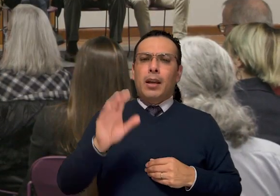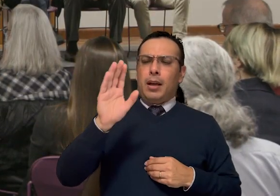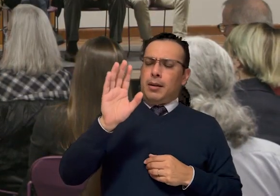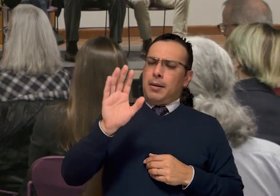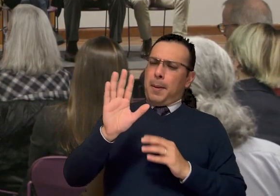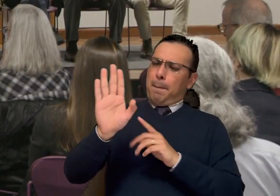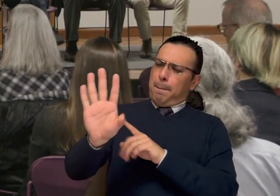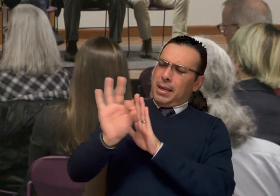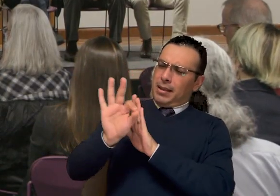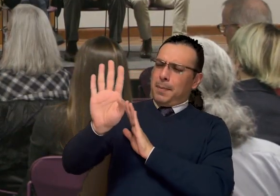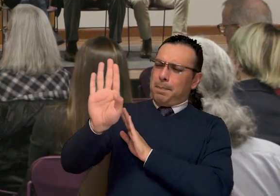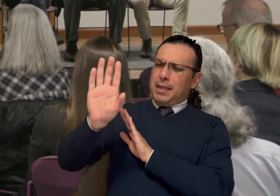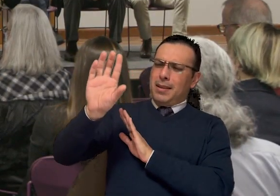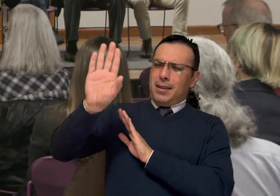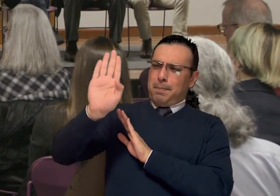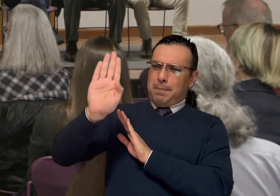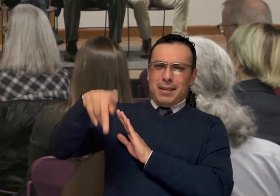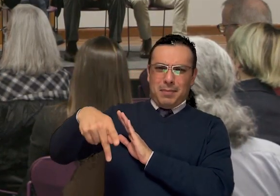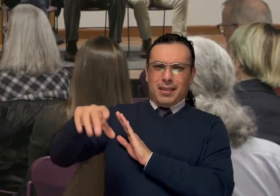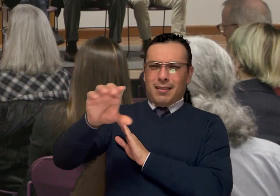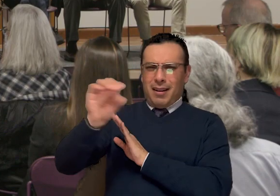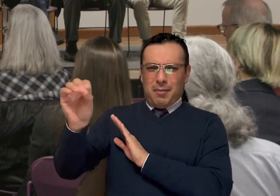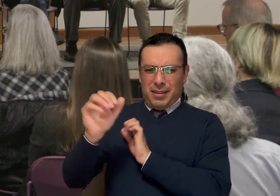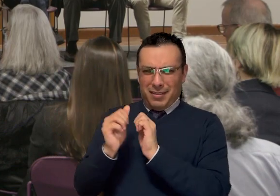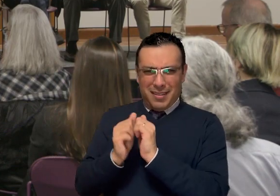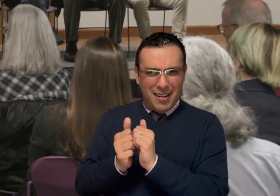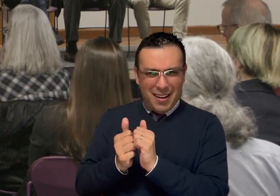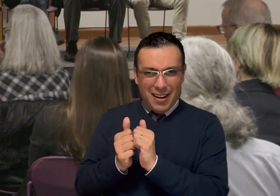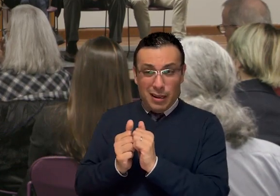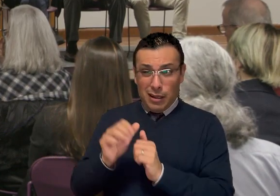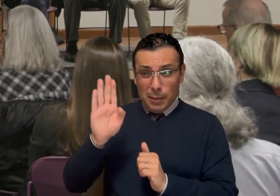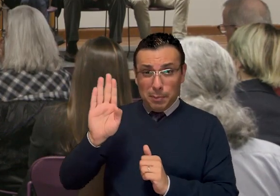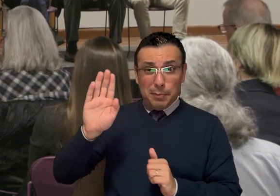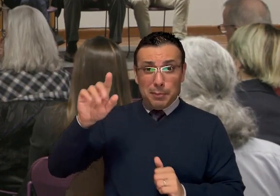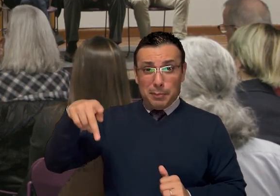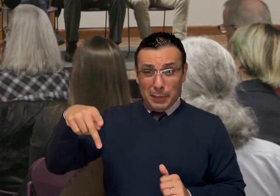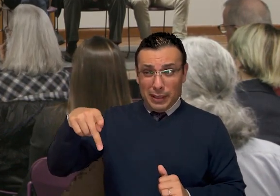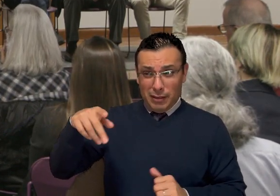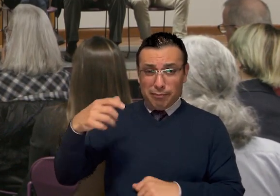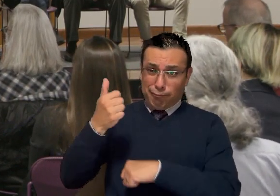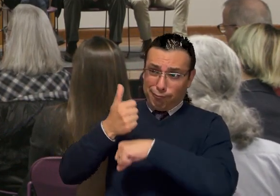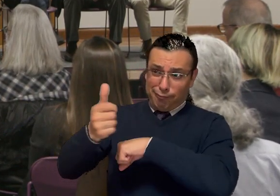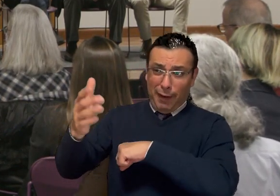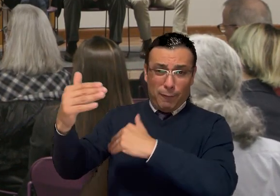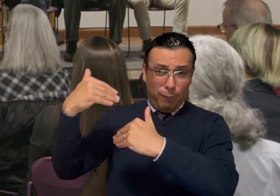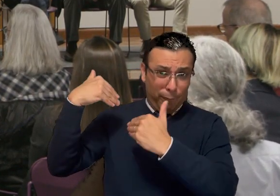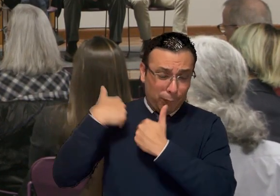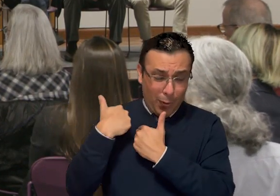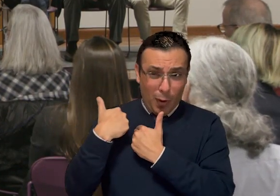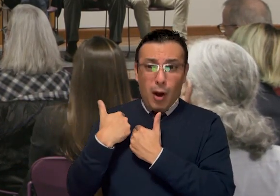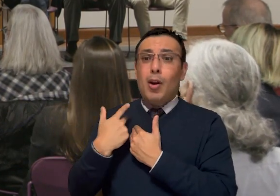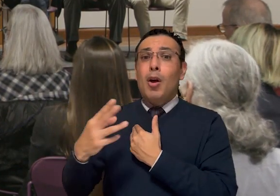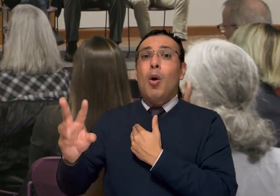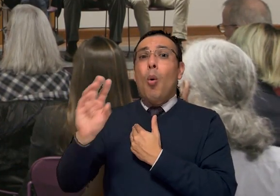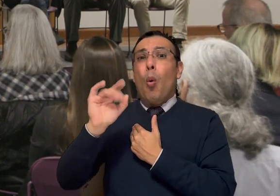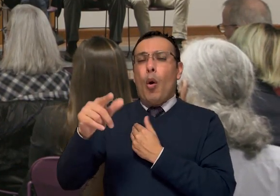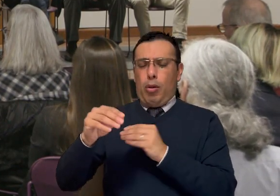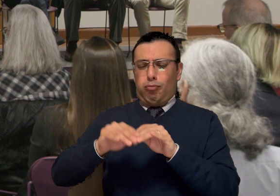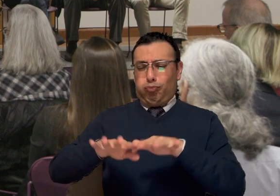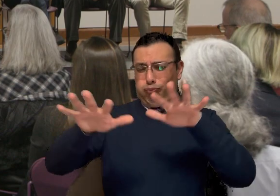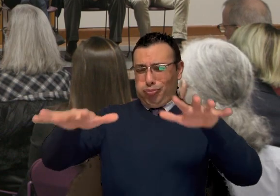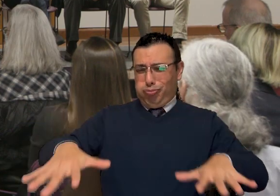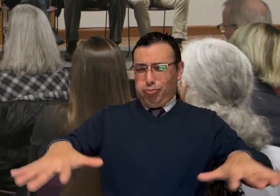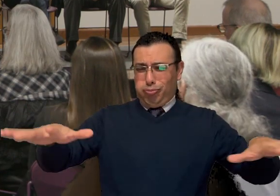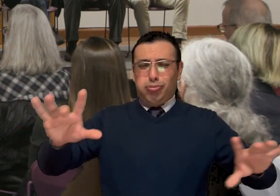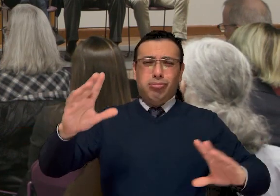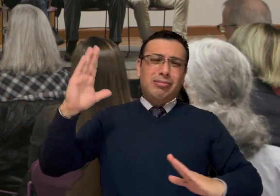on the project? BP perpetrated the worst oil spill in U.S. history. Why wasn't a U.S. oil